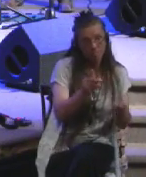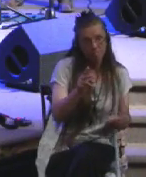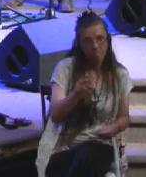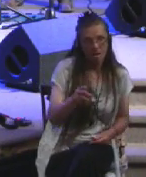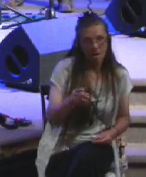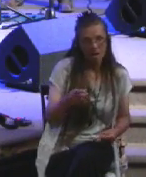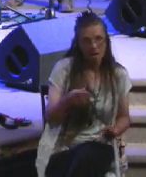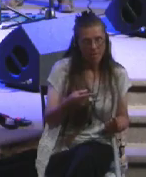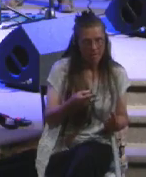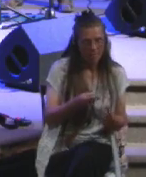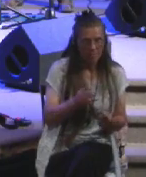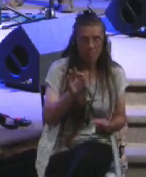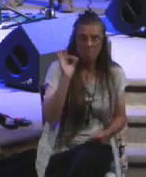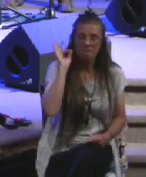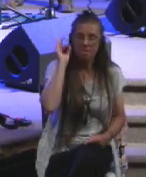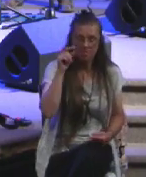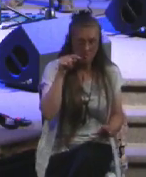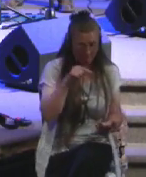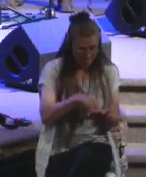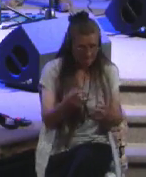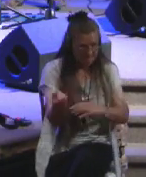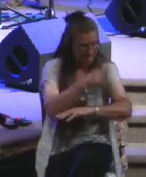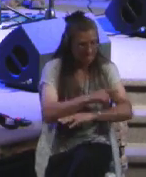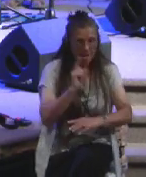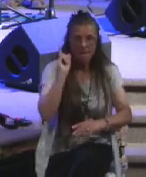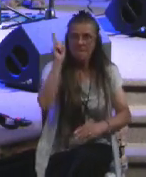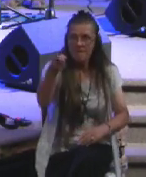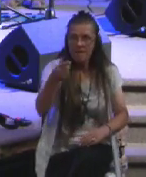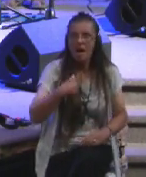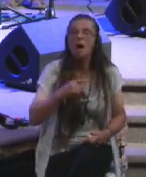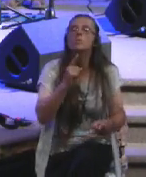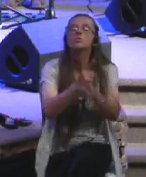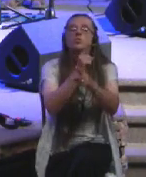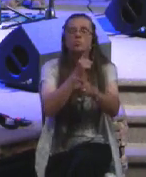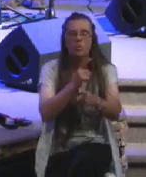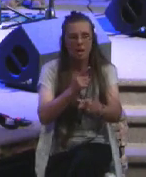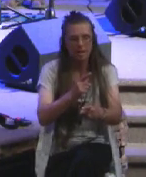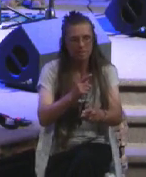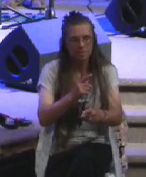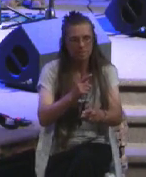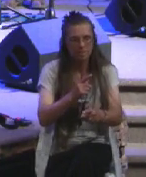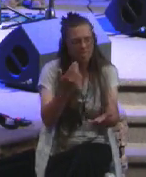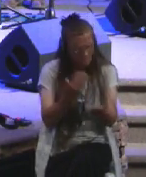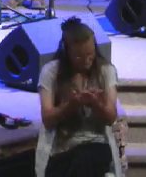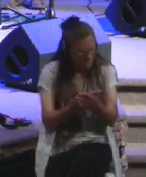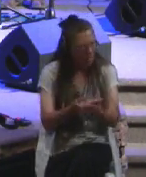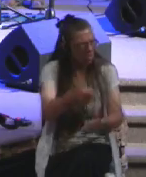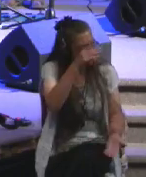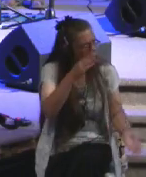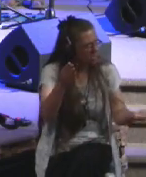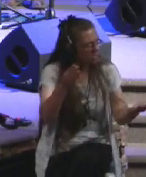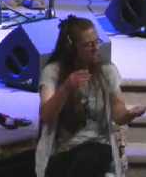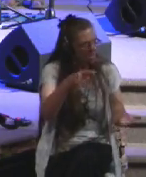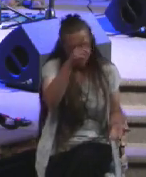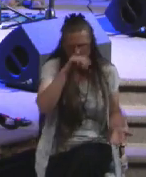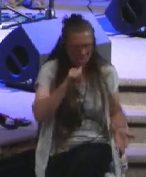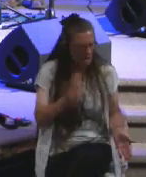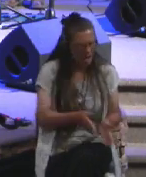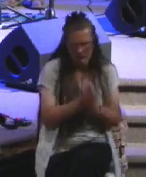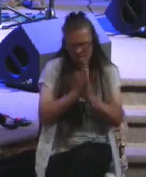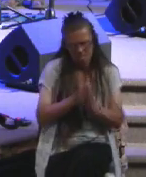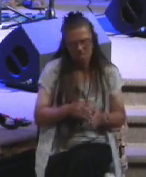From this day on, I'm going to do it right. You see, that's the goodness of God. God's not asking you